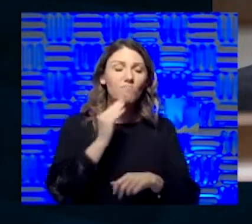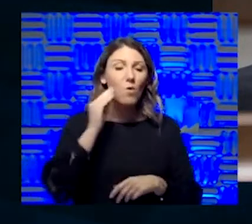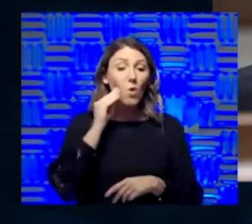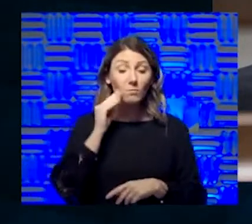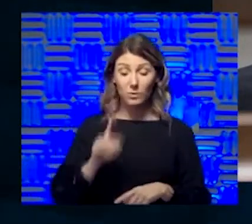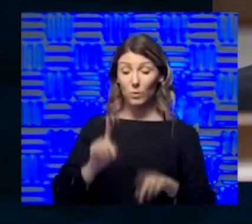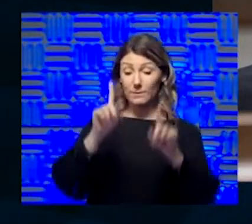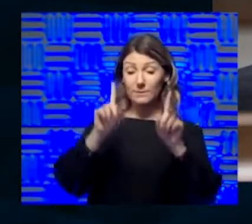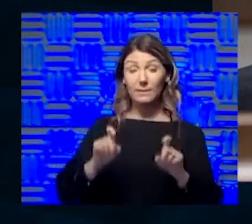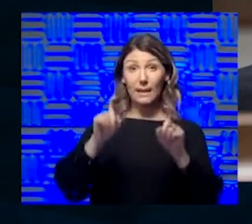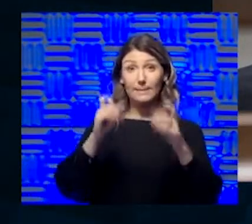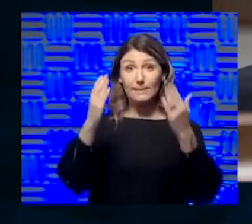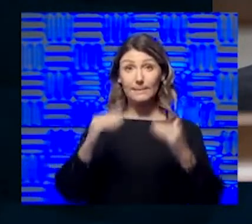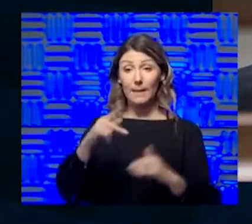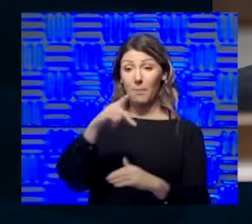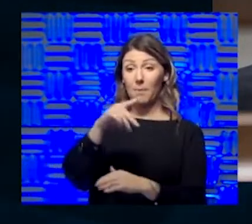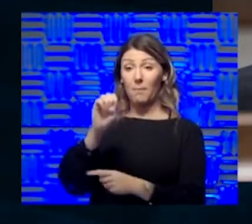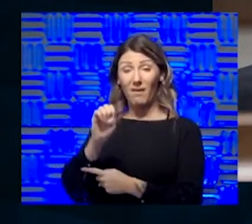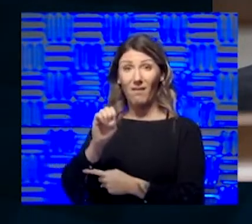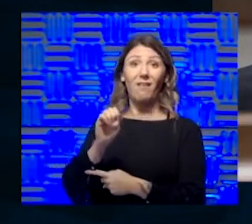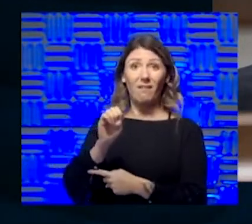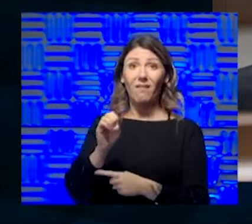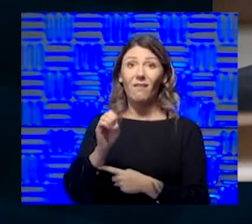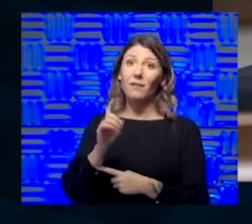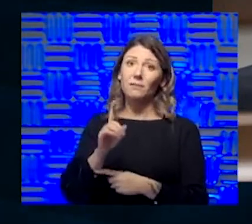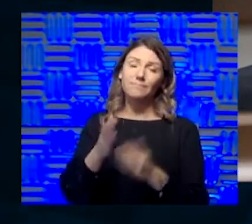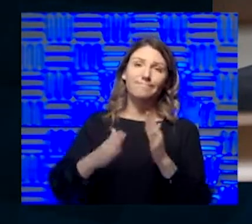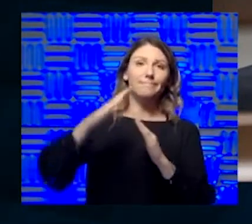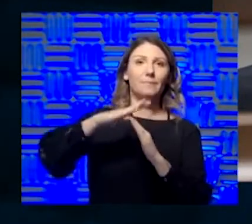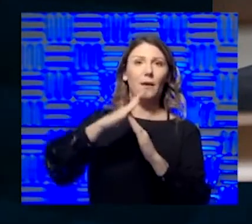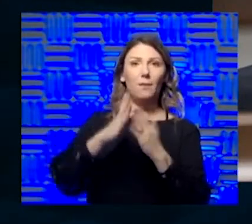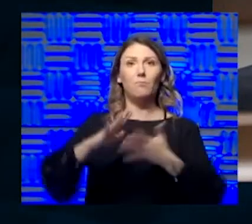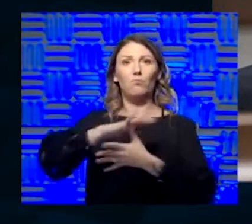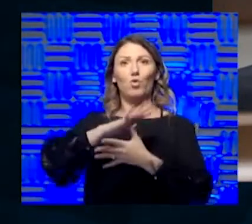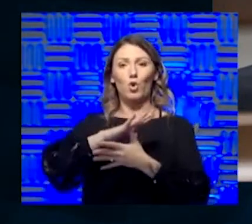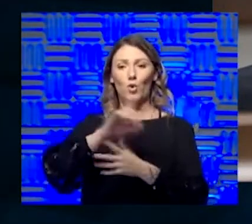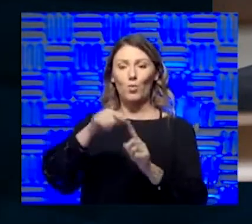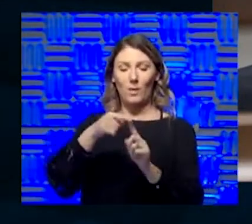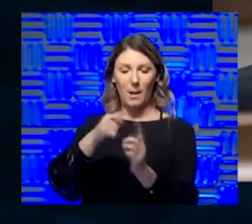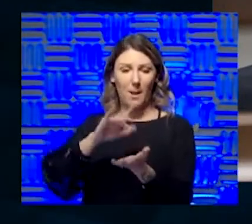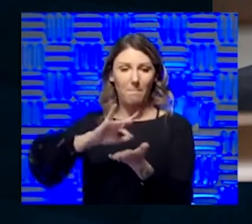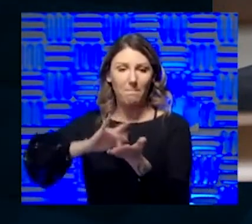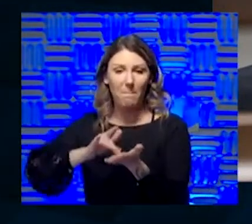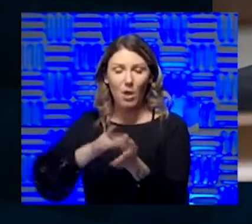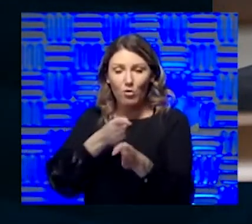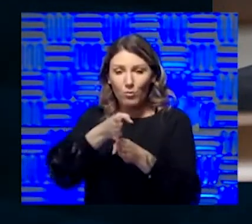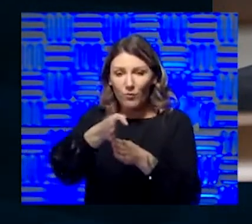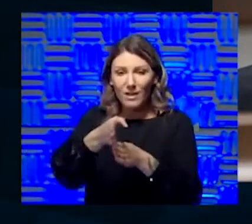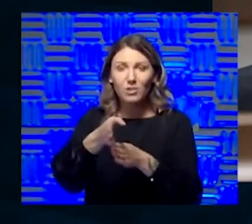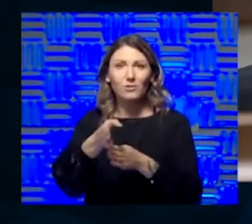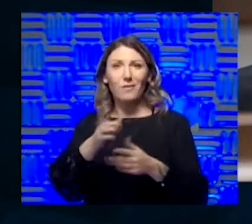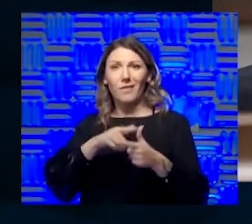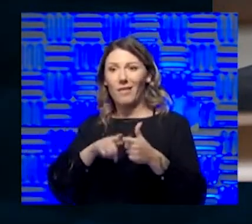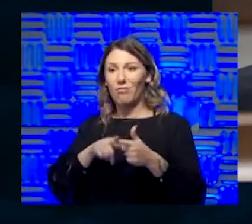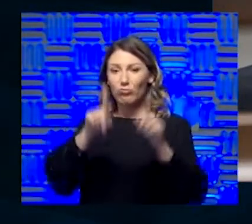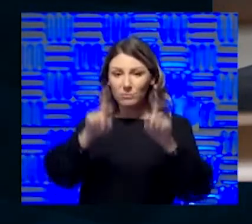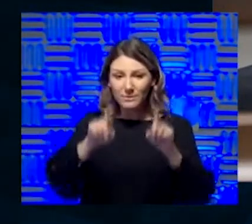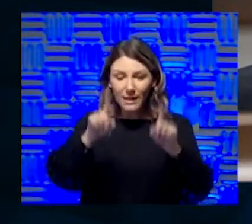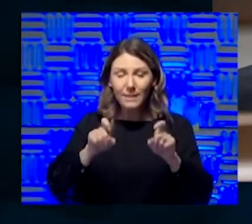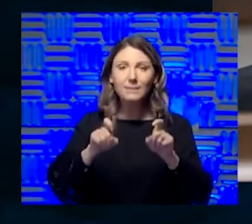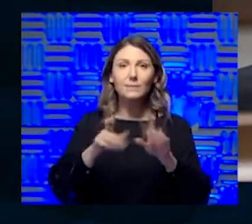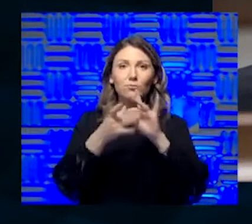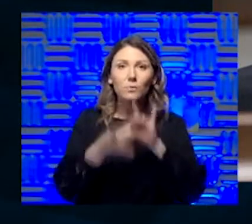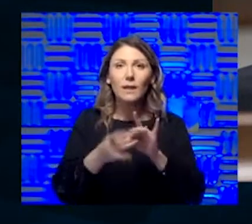a top priority for me. I'm of the view that when medical professionals tell me that they are testing people according to CDC